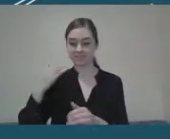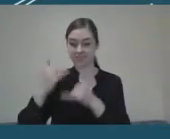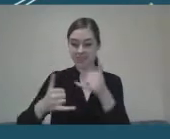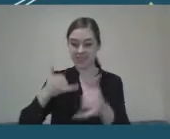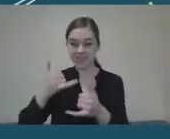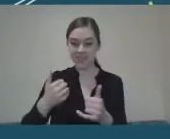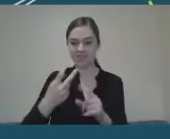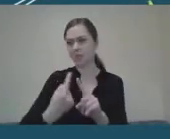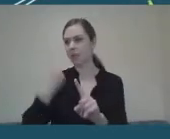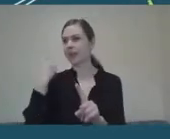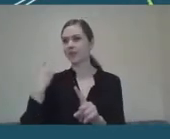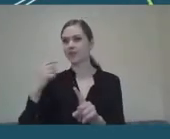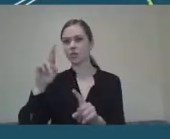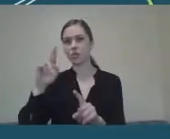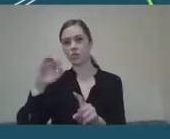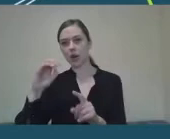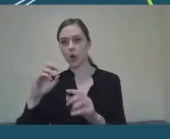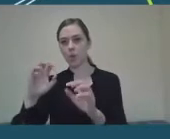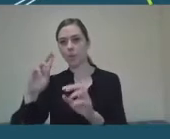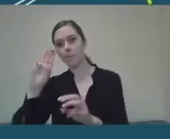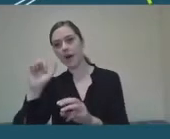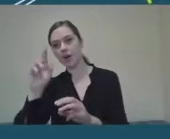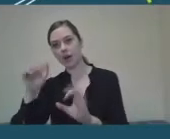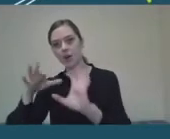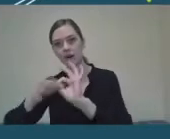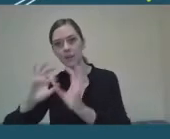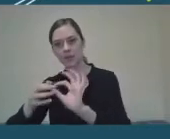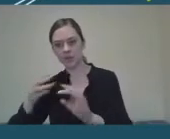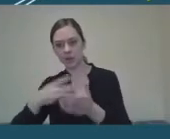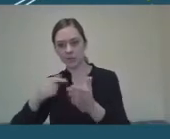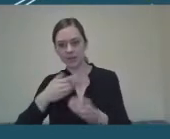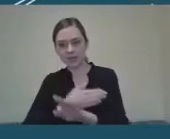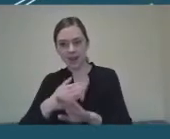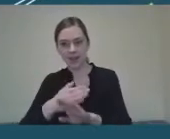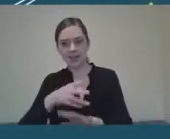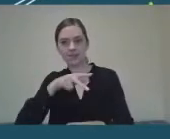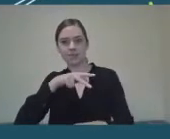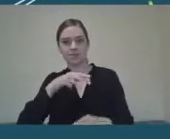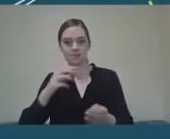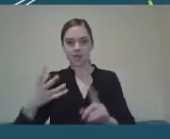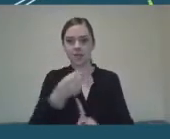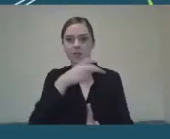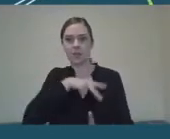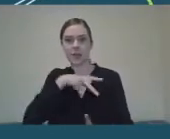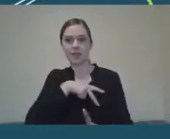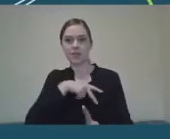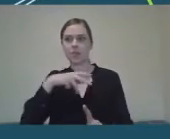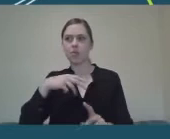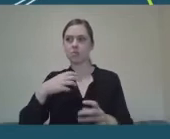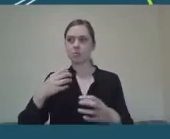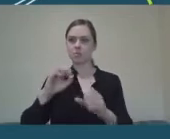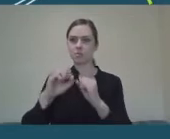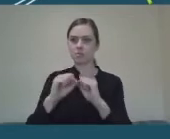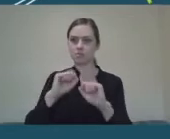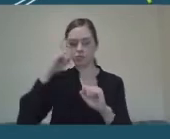since I kind of started winning medals, I realized that the media are actually interested in me and I have a chance. And although sport